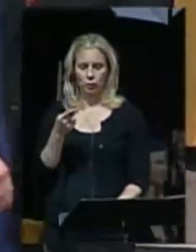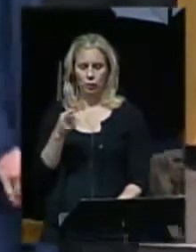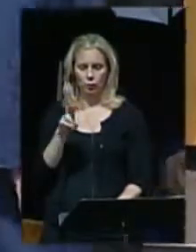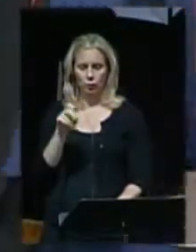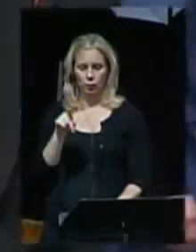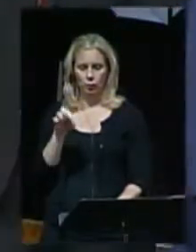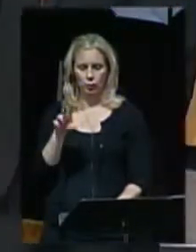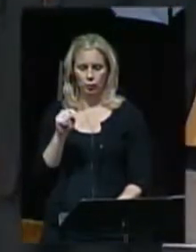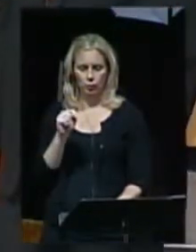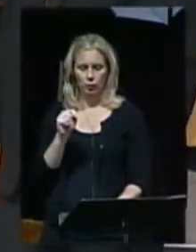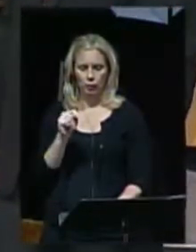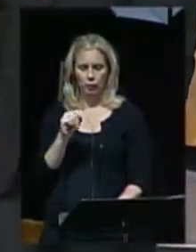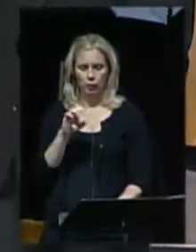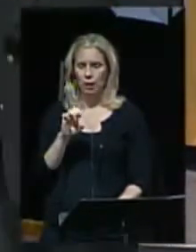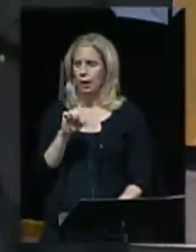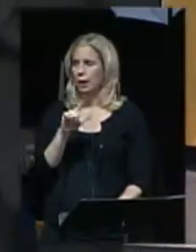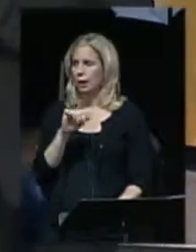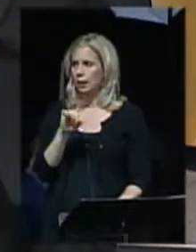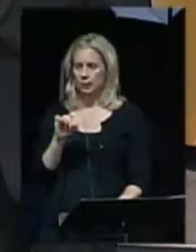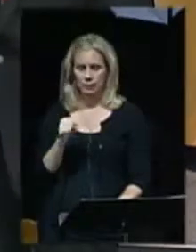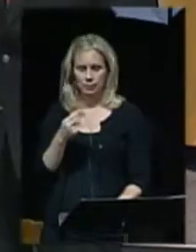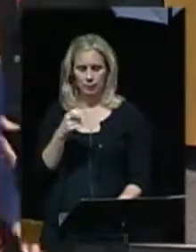Christoph Rupert.